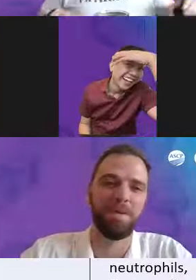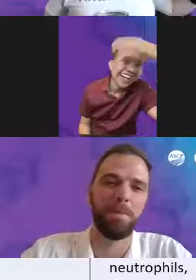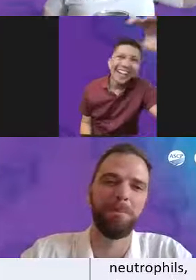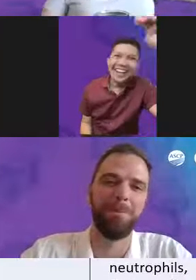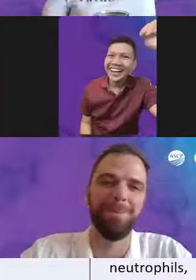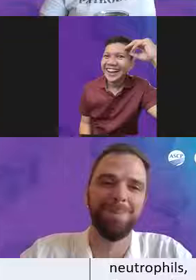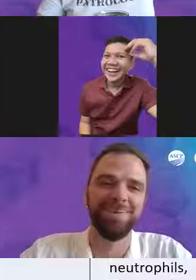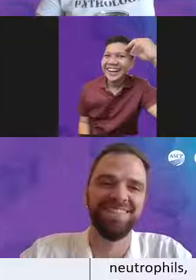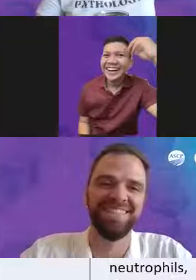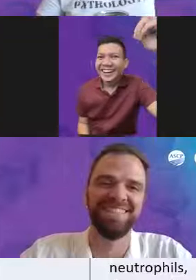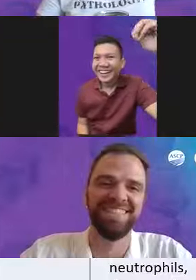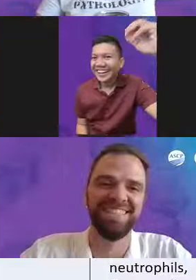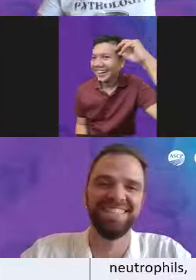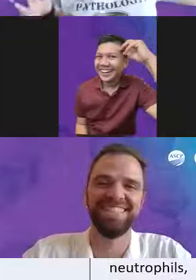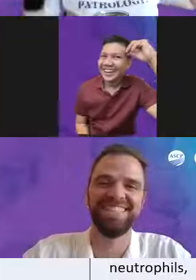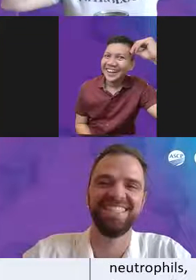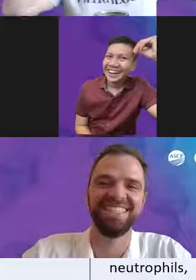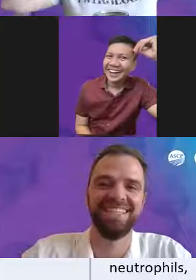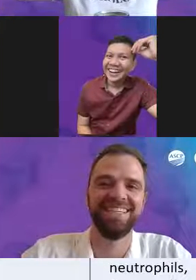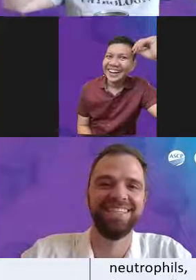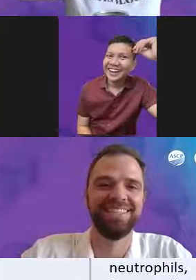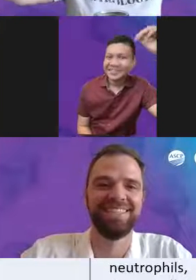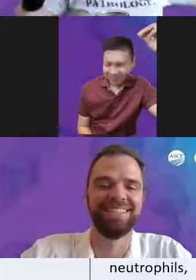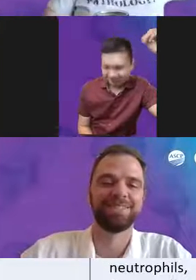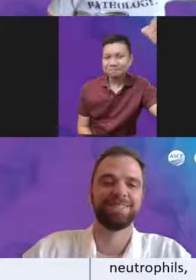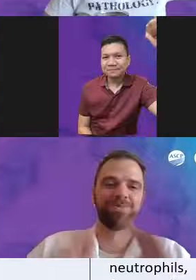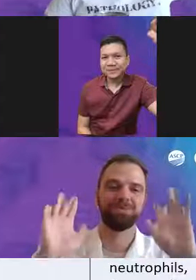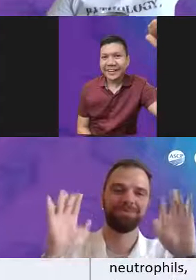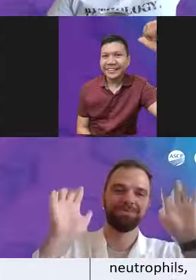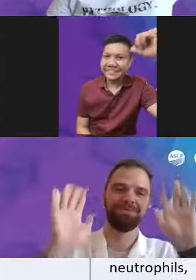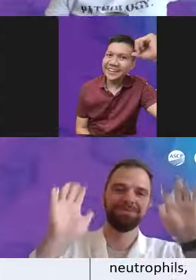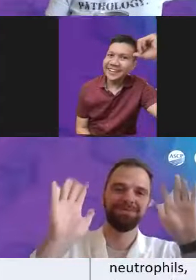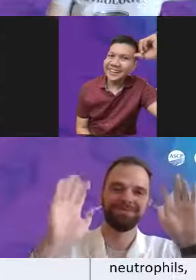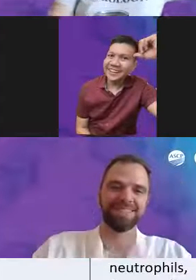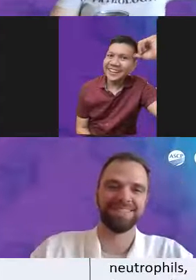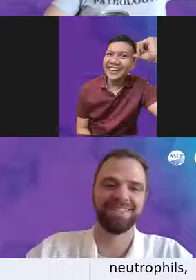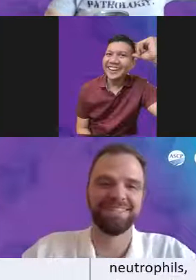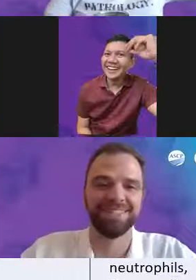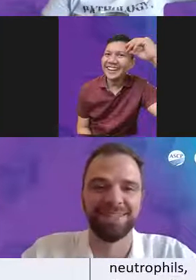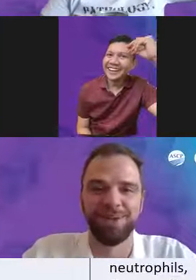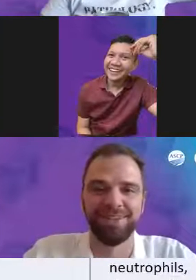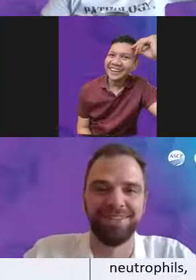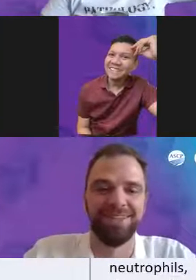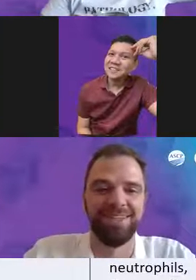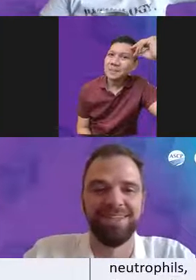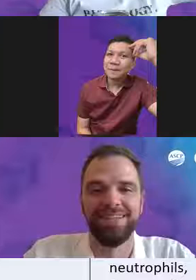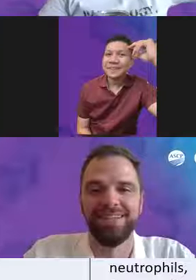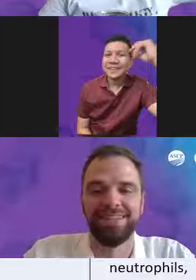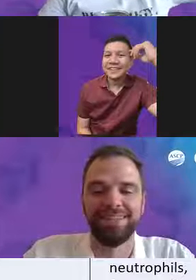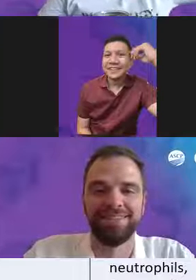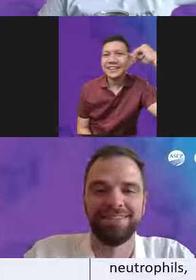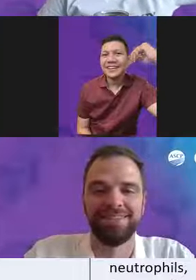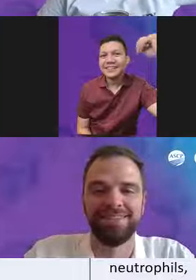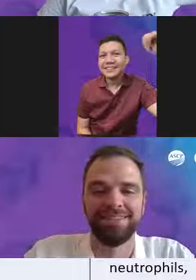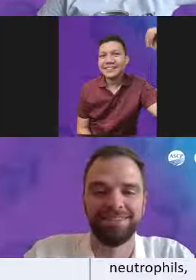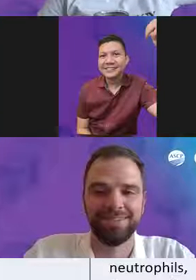out. Okay. All right. So we want to raise our hematocrit, right? Raise it up. That's right. All right. So in the East,